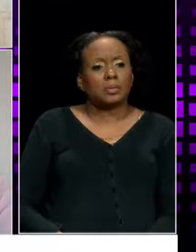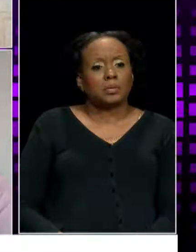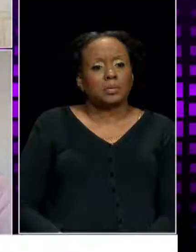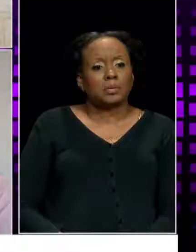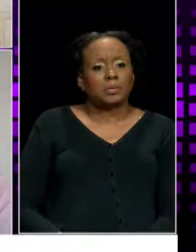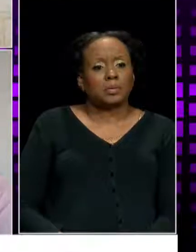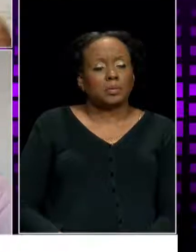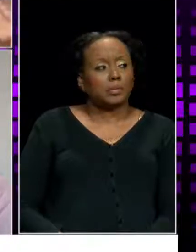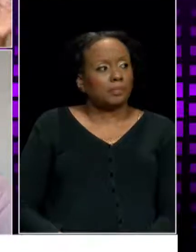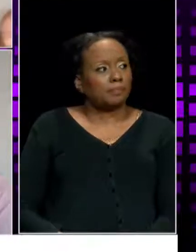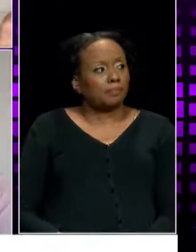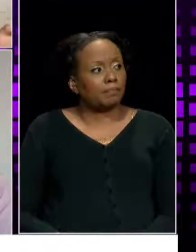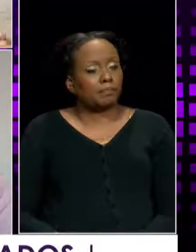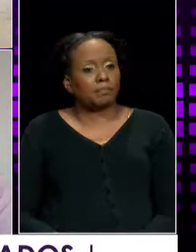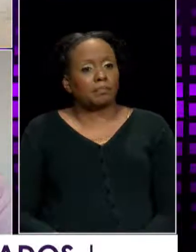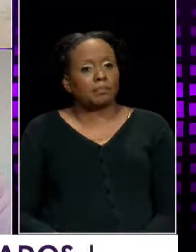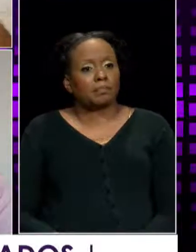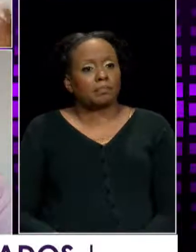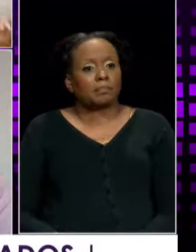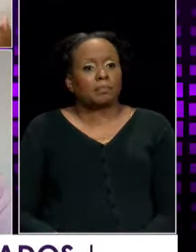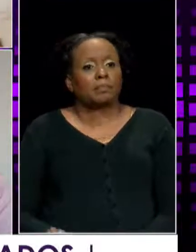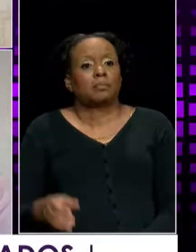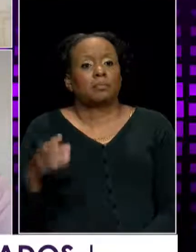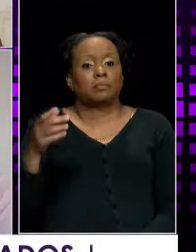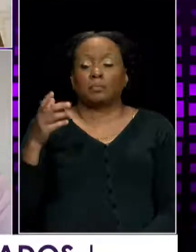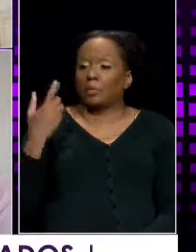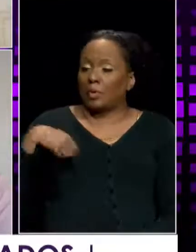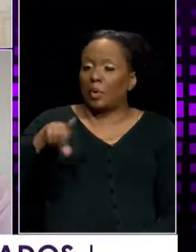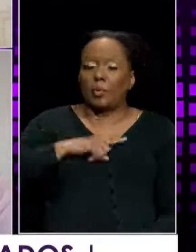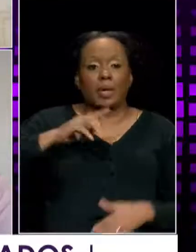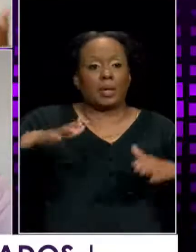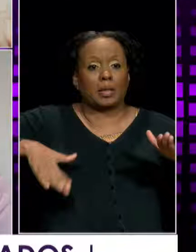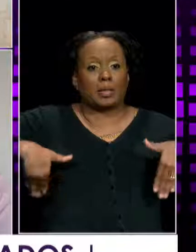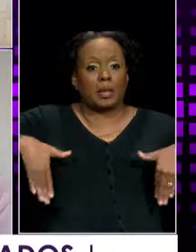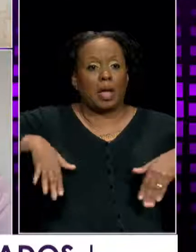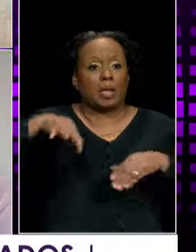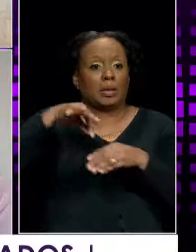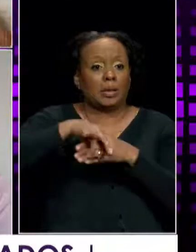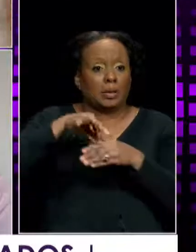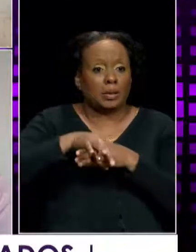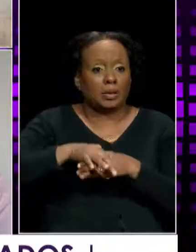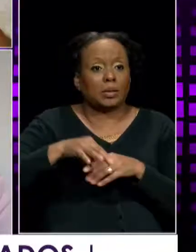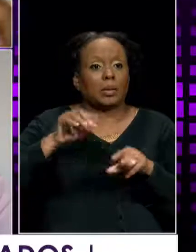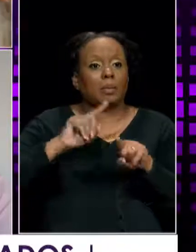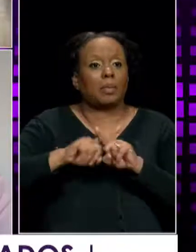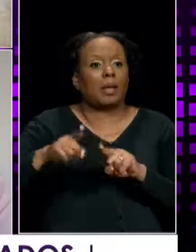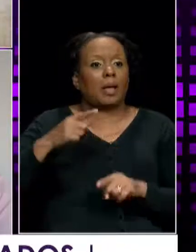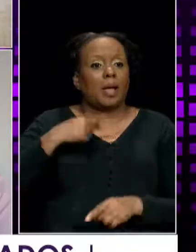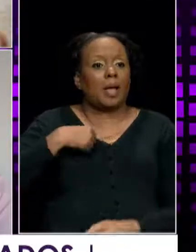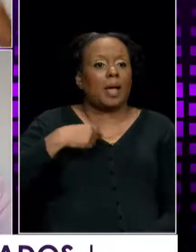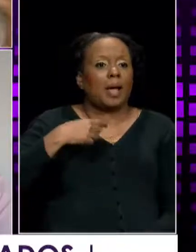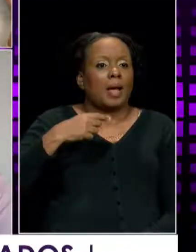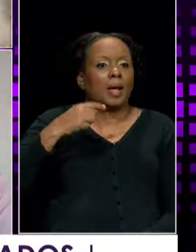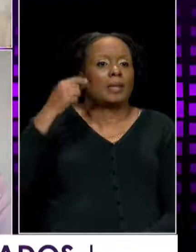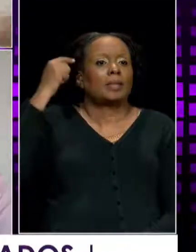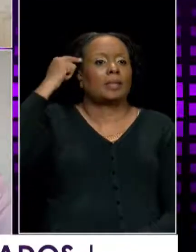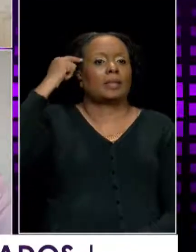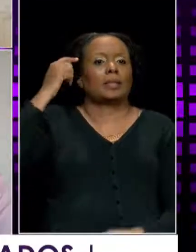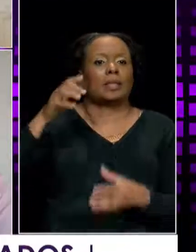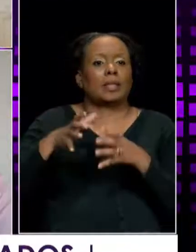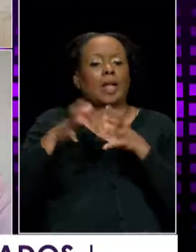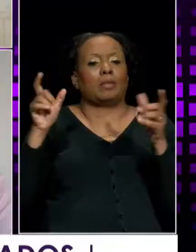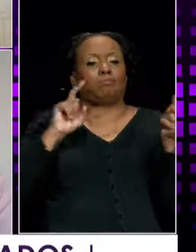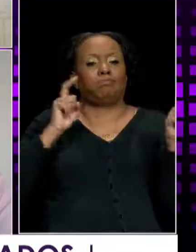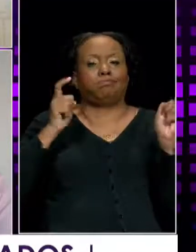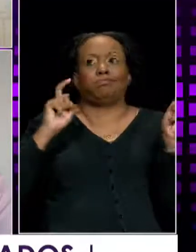We've not conducted a poll surrounding that as yet, Mhm. but I can only imagine that with all of the hype and the